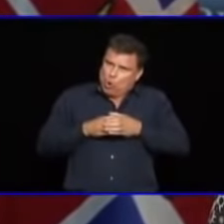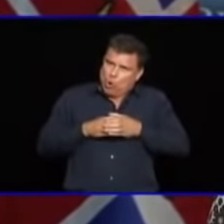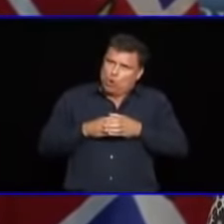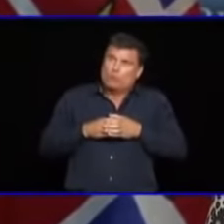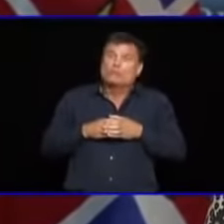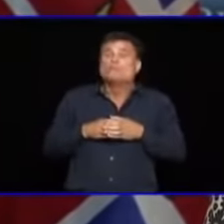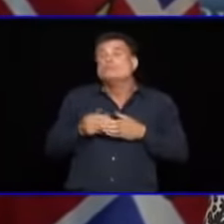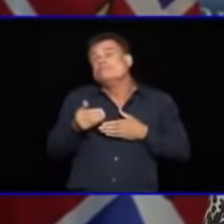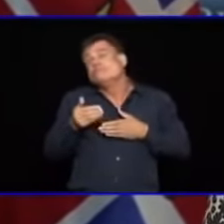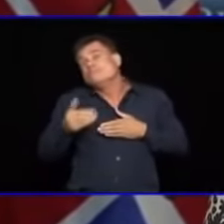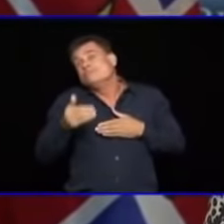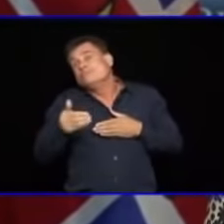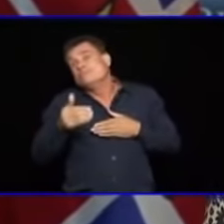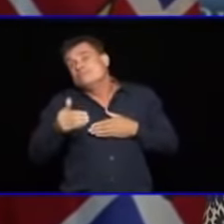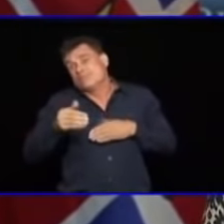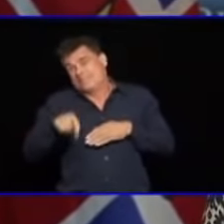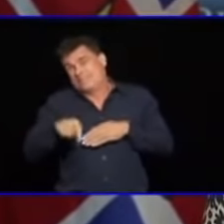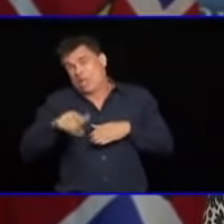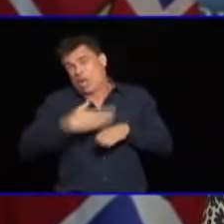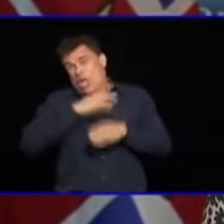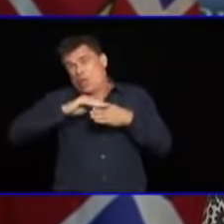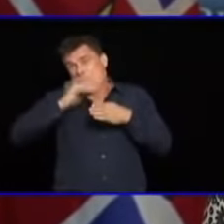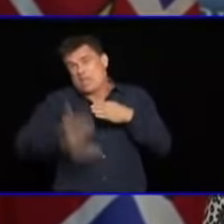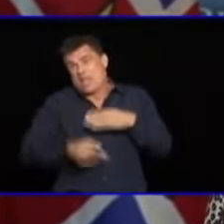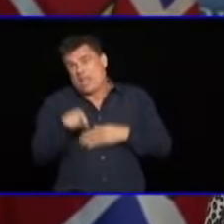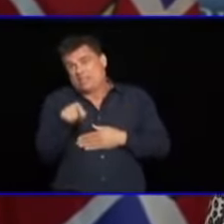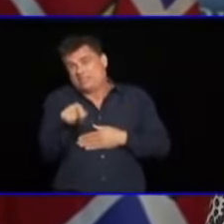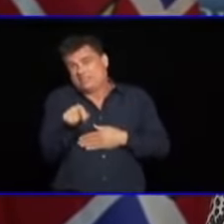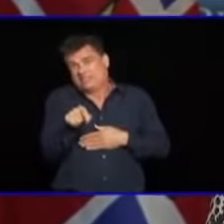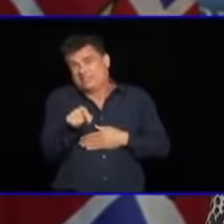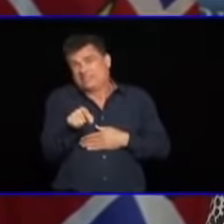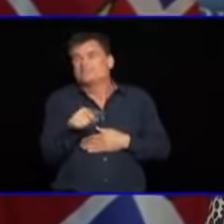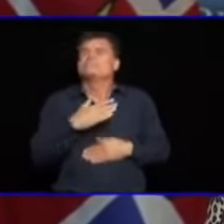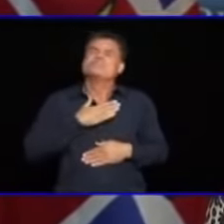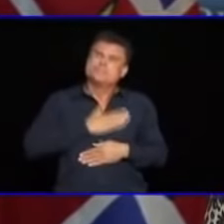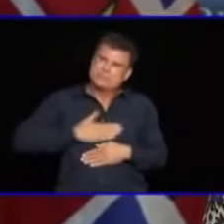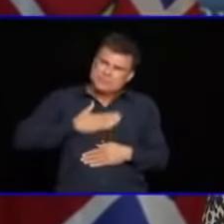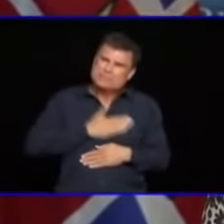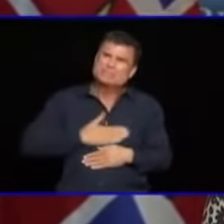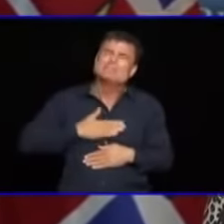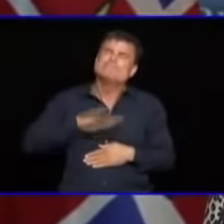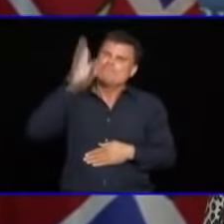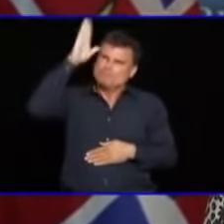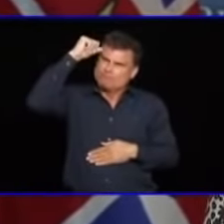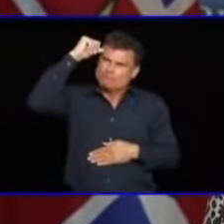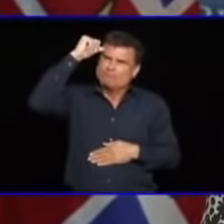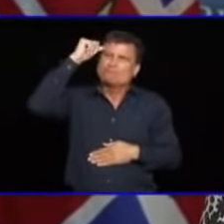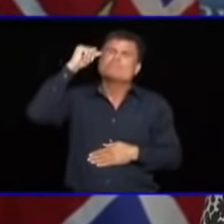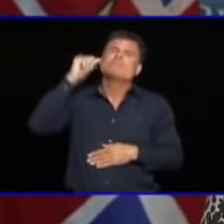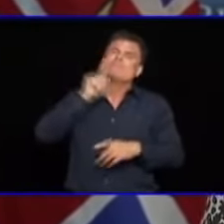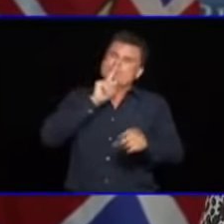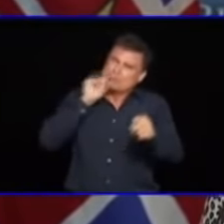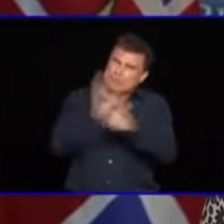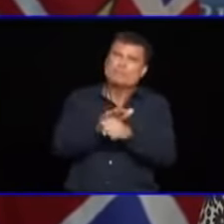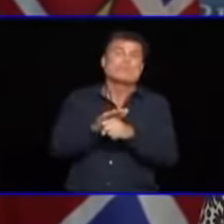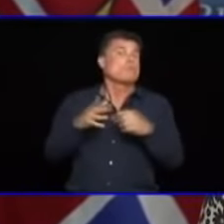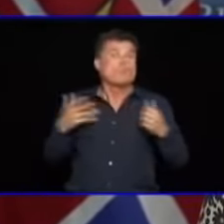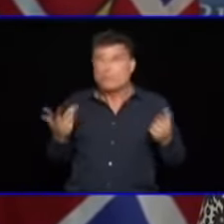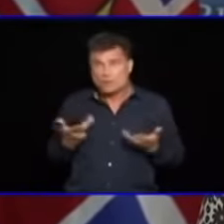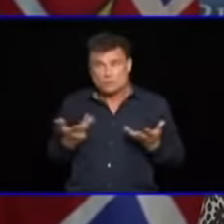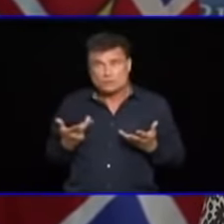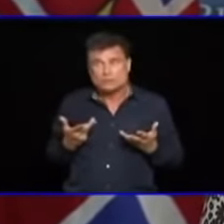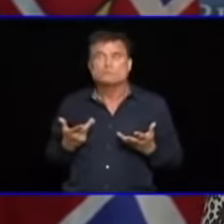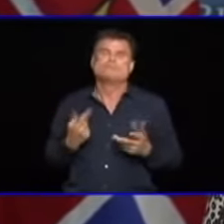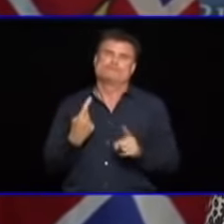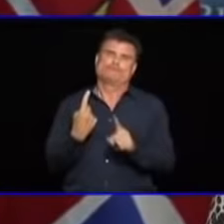we are united in our singular focus to continue to stop those chains of transmission and bring our curve